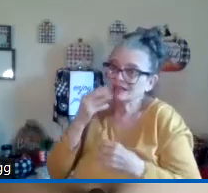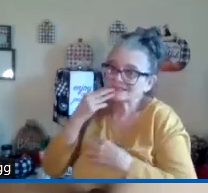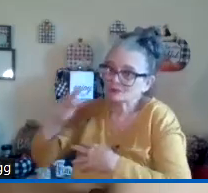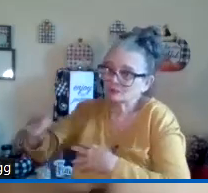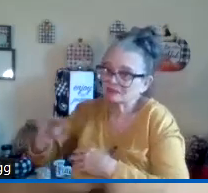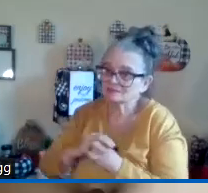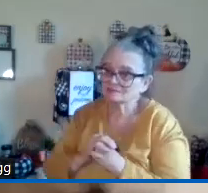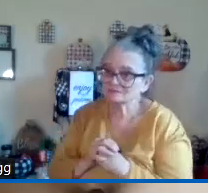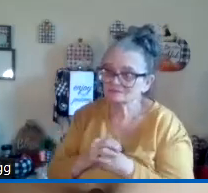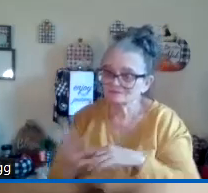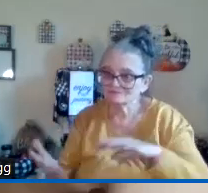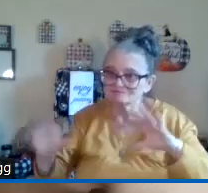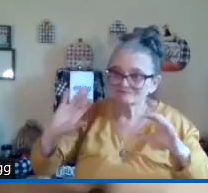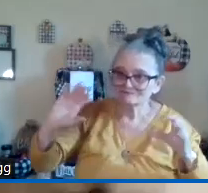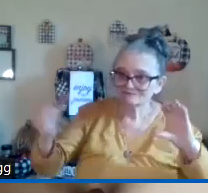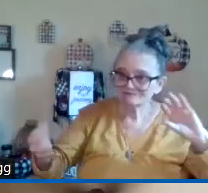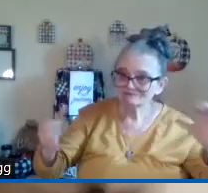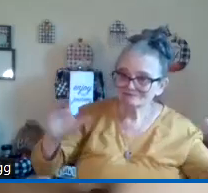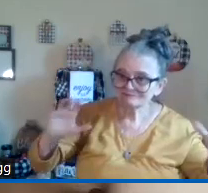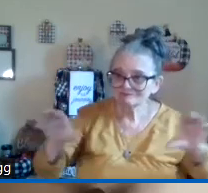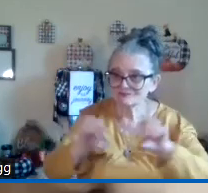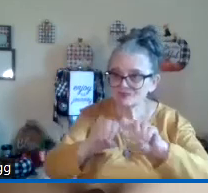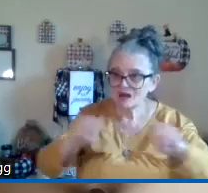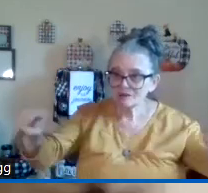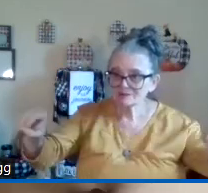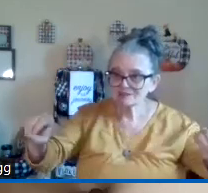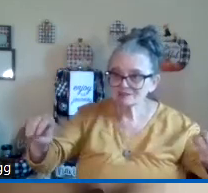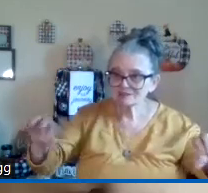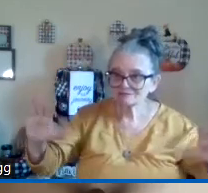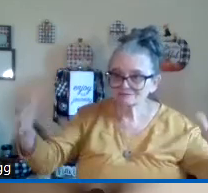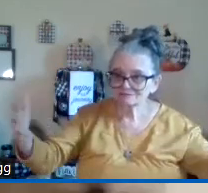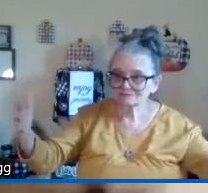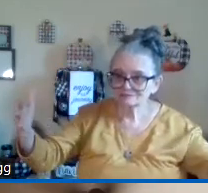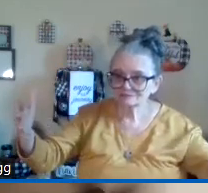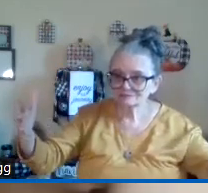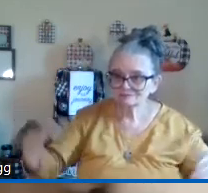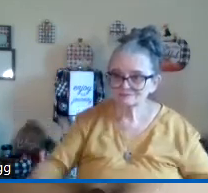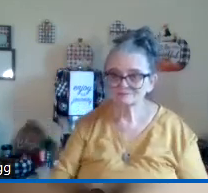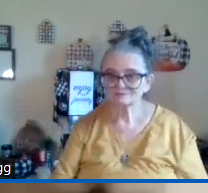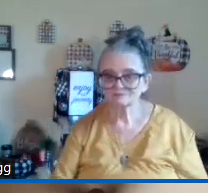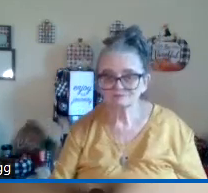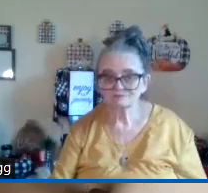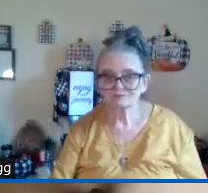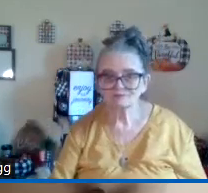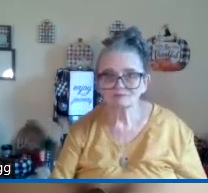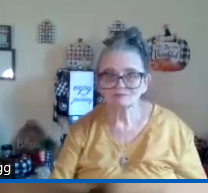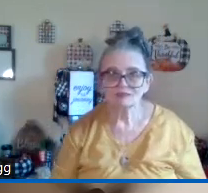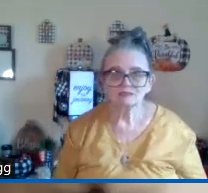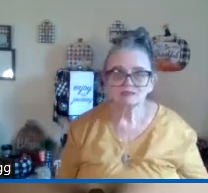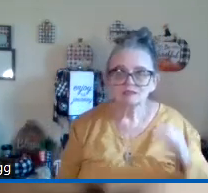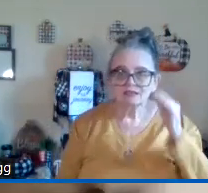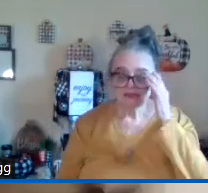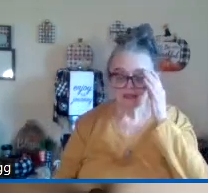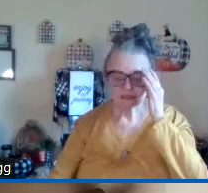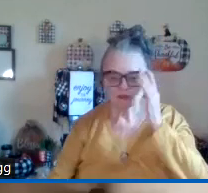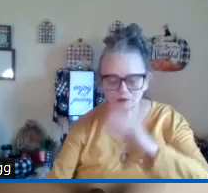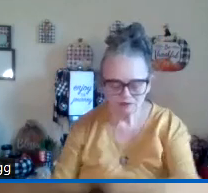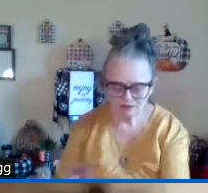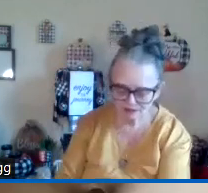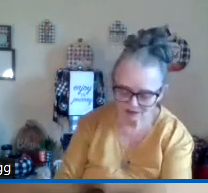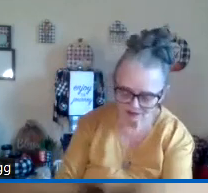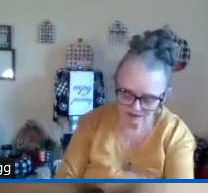person just to get them to like you when you know that they're doing things wrong. Same